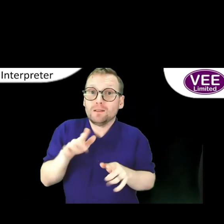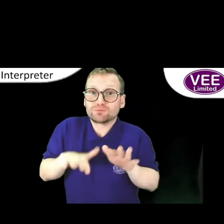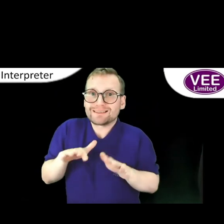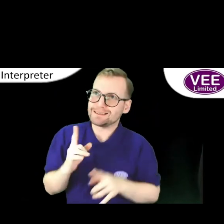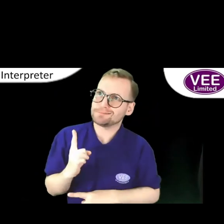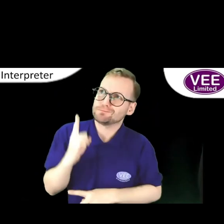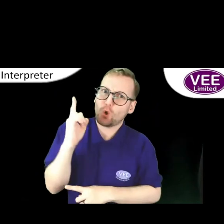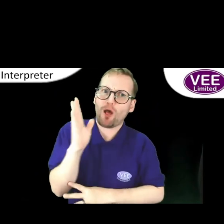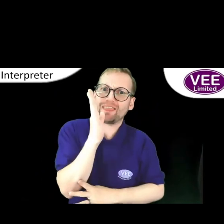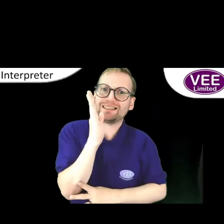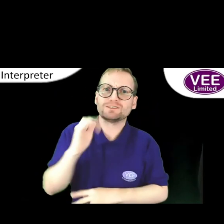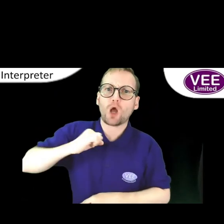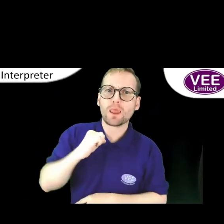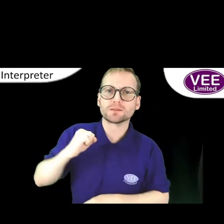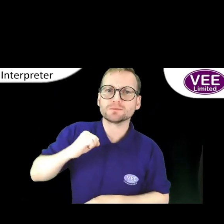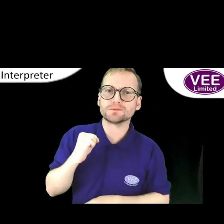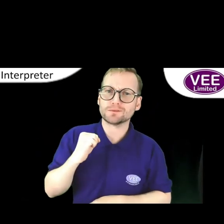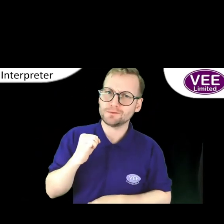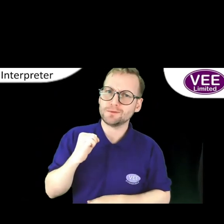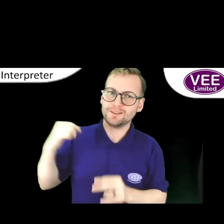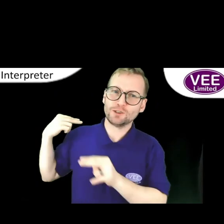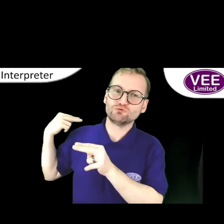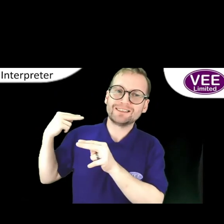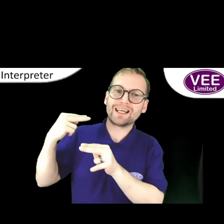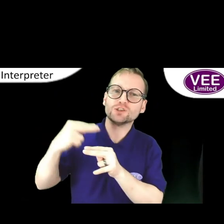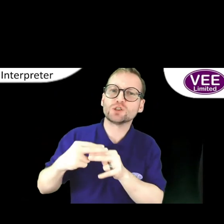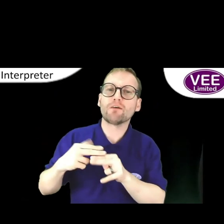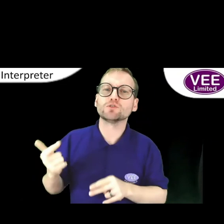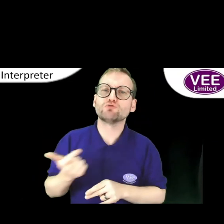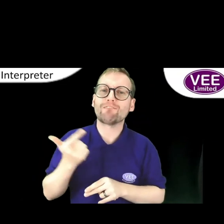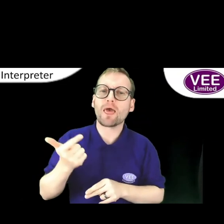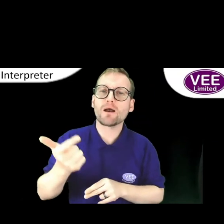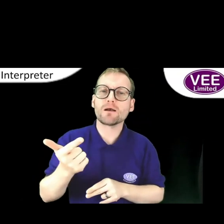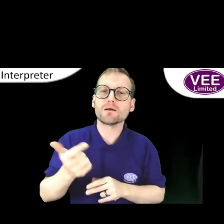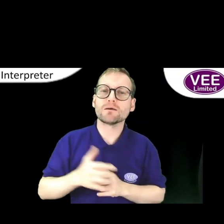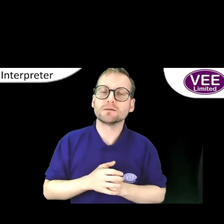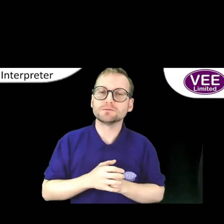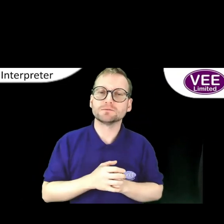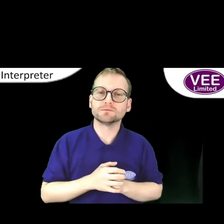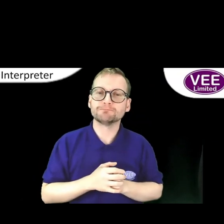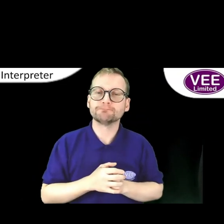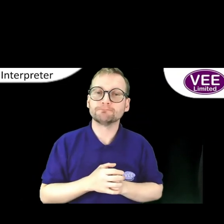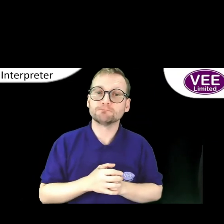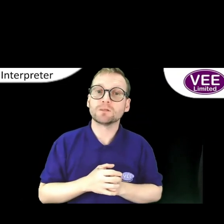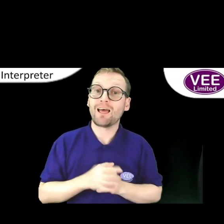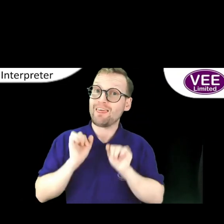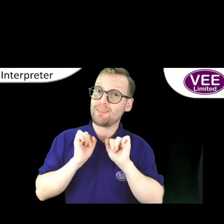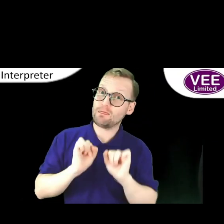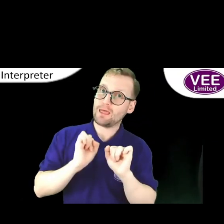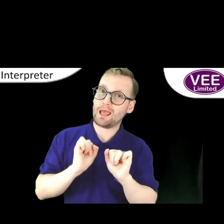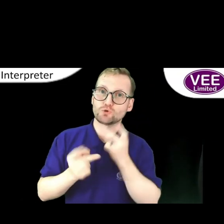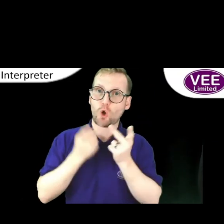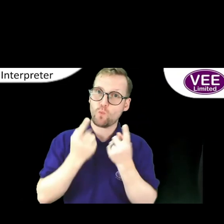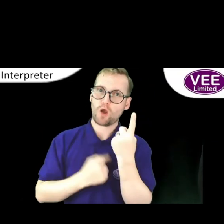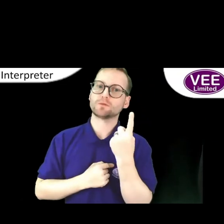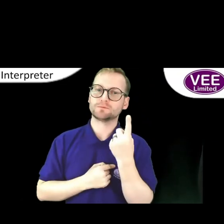the northeast, there's a long tradition of travellers. And this is one of their songs. It's